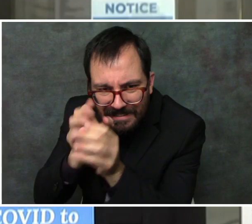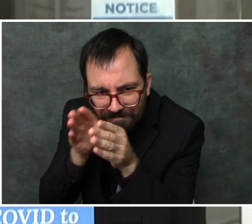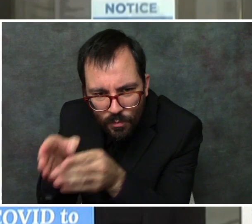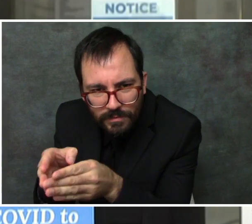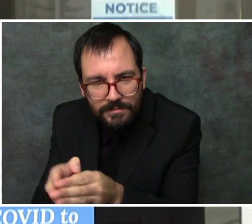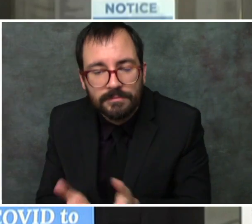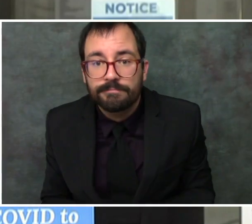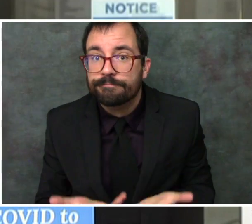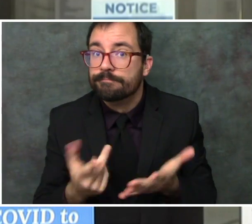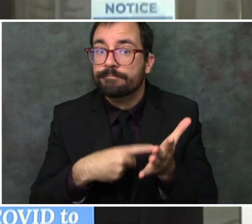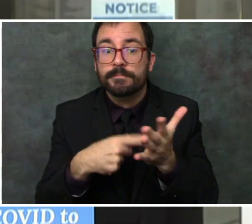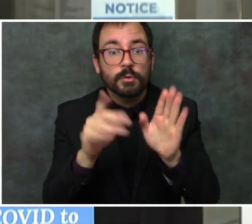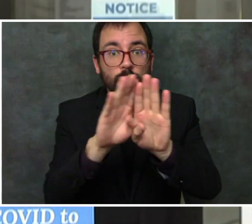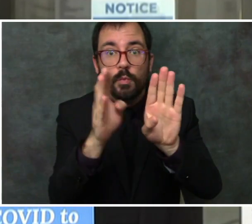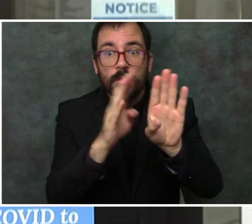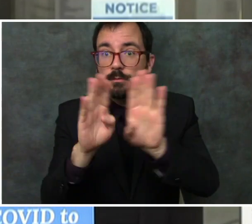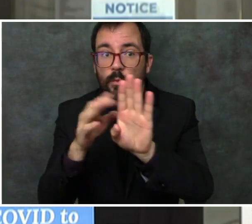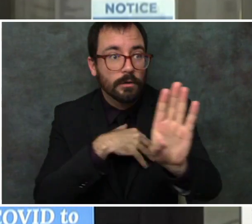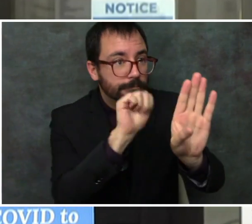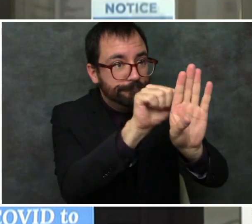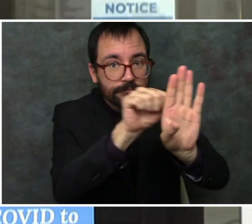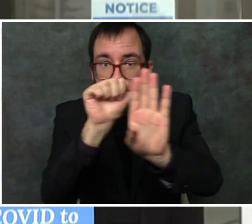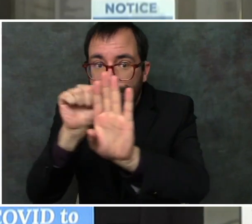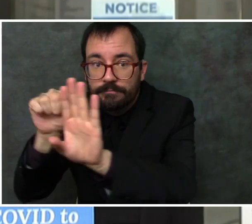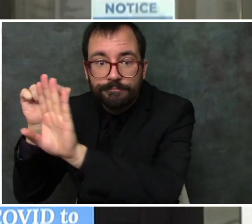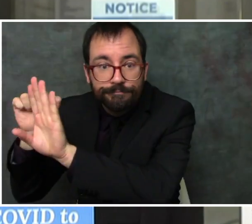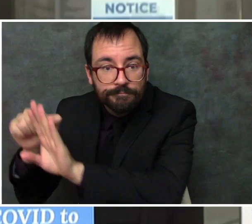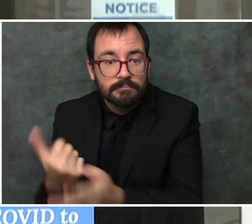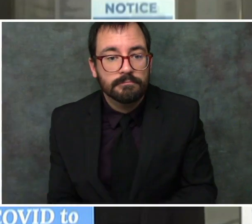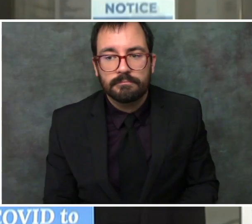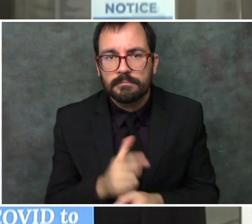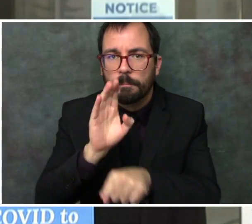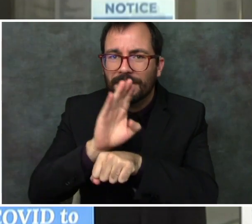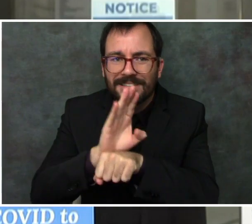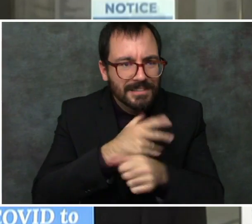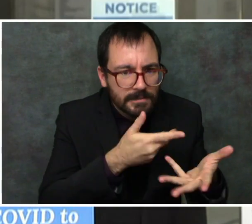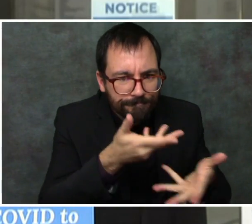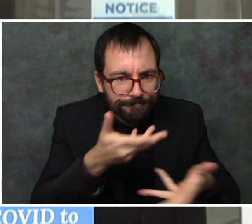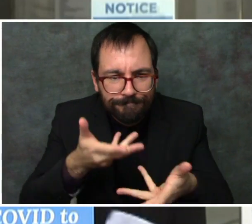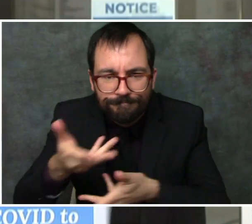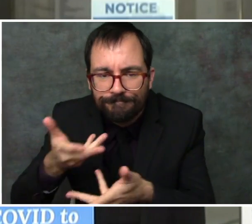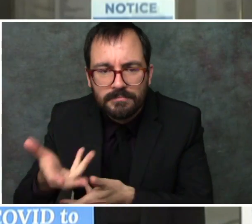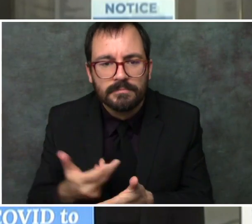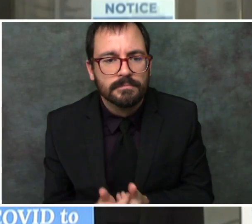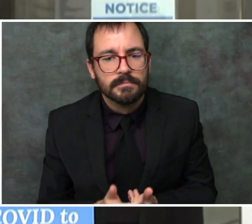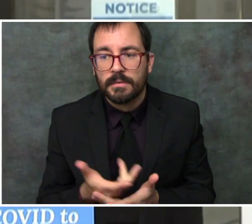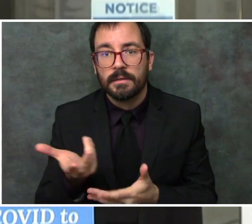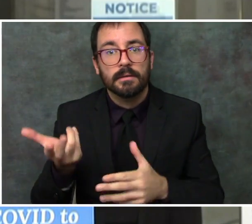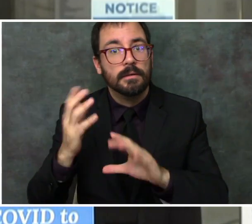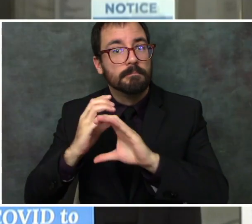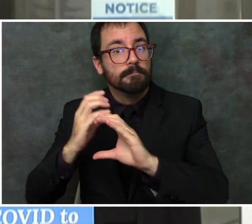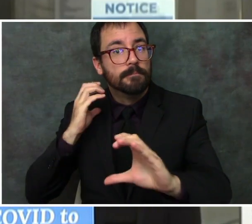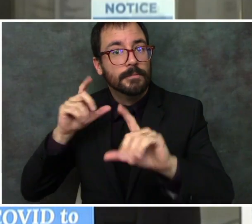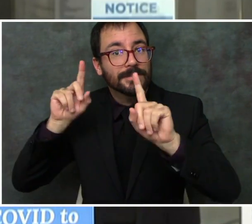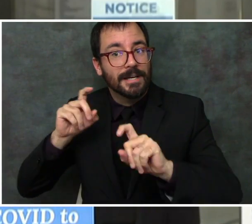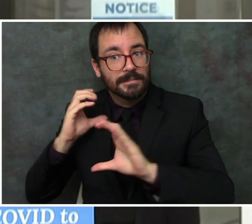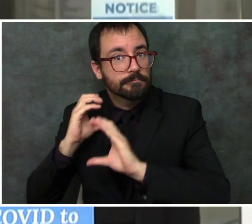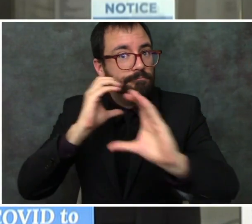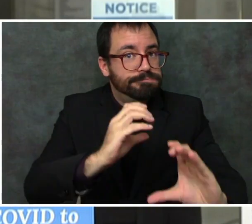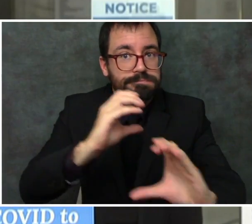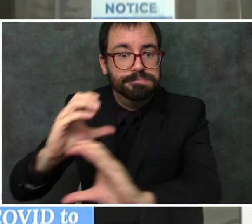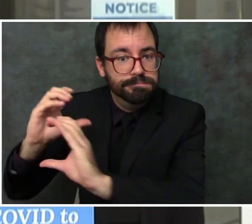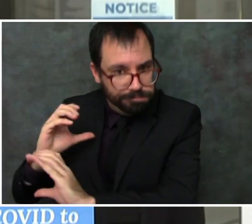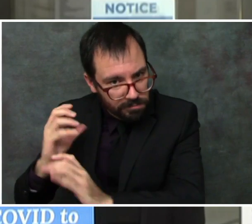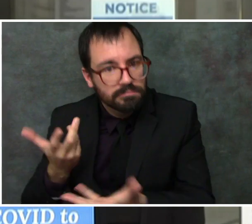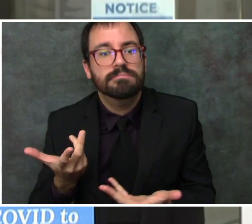activity, business-to-business activity, increasing access through our mobile testing, and making sure that we can take care of those who need it the most. The